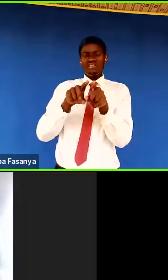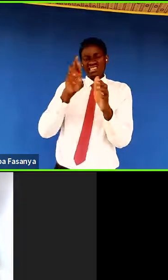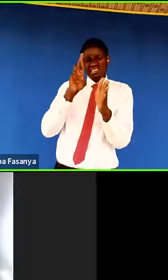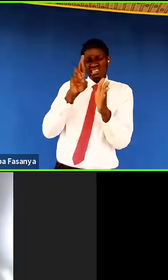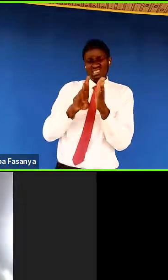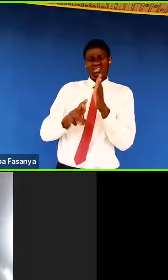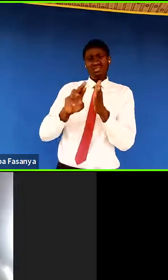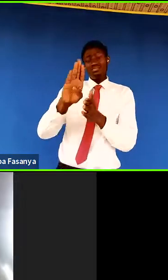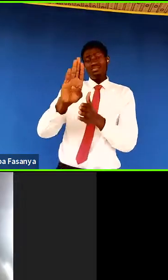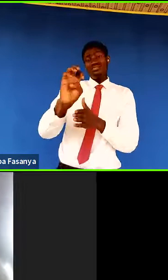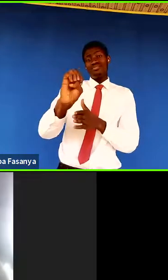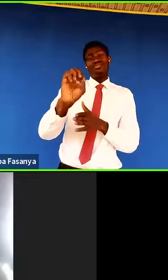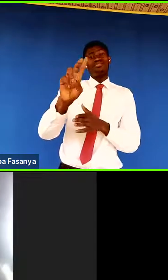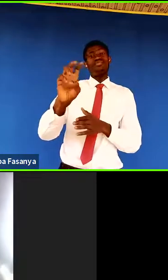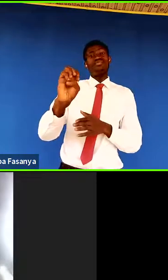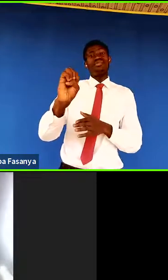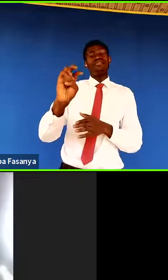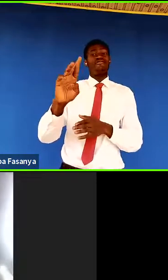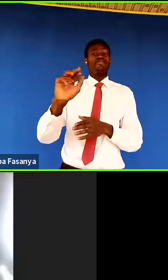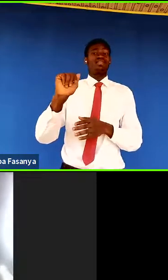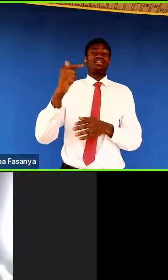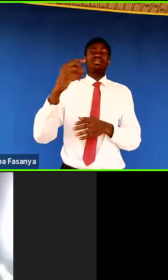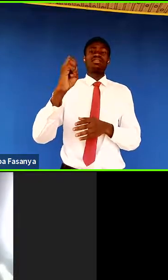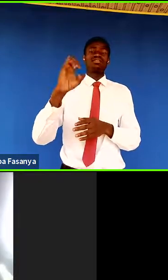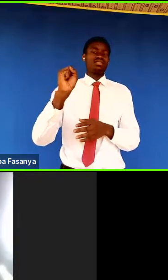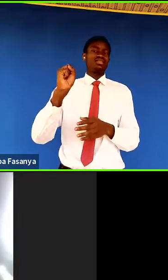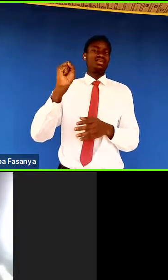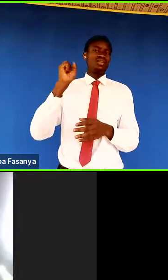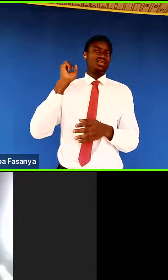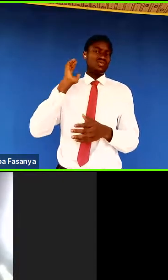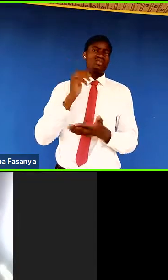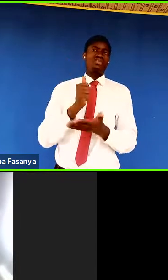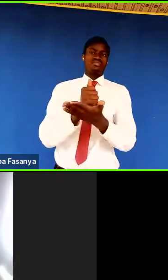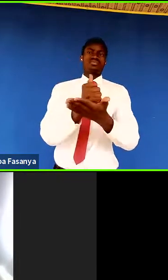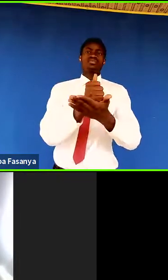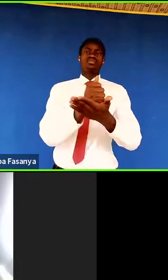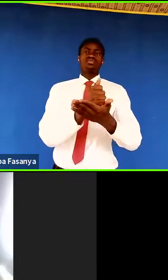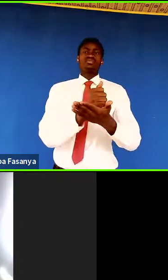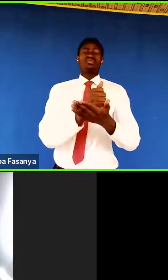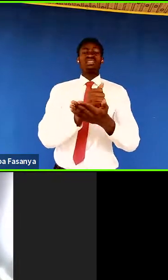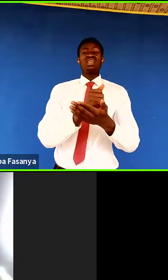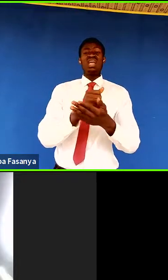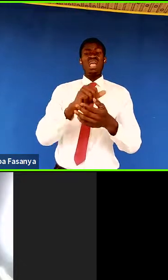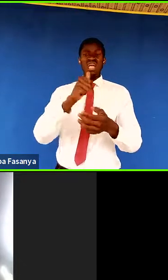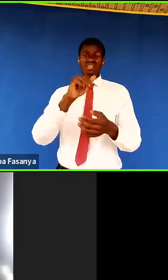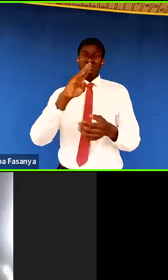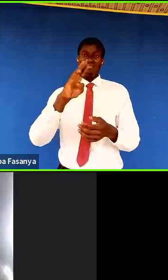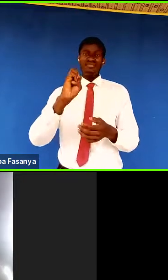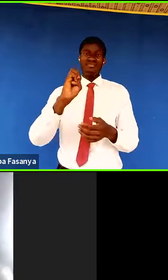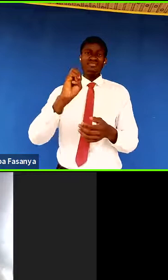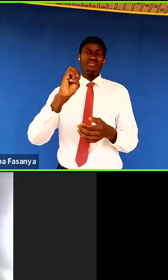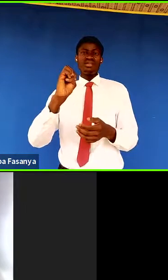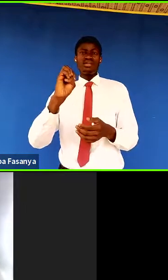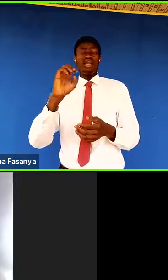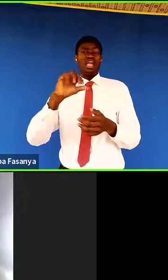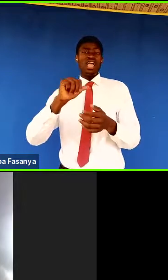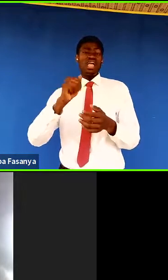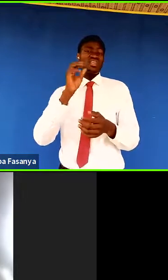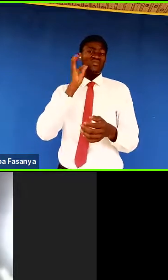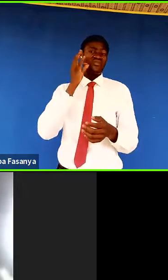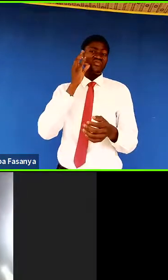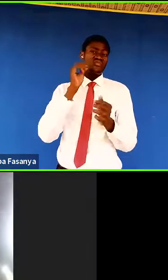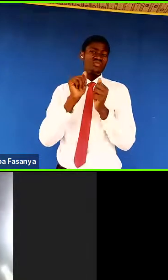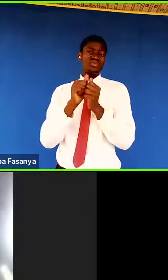help, generally speaking. Reducing caffeinated beverages will all generally help. Also, for maybe